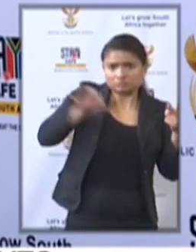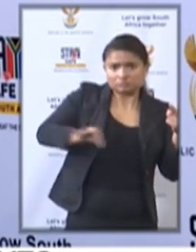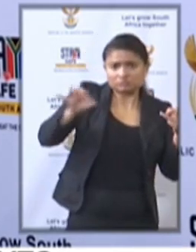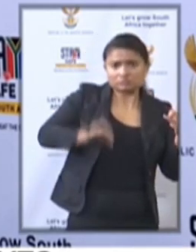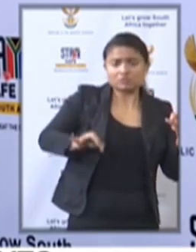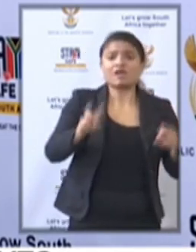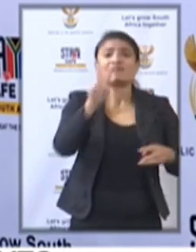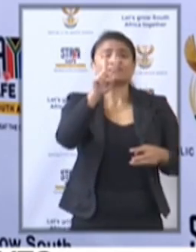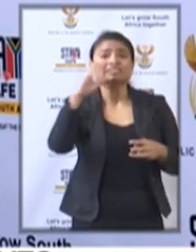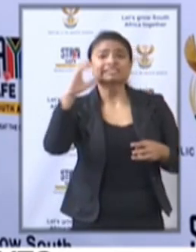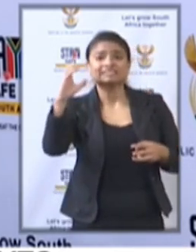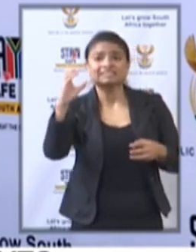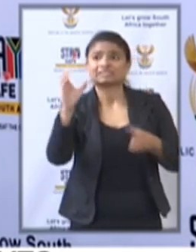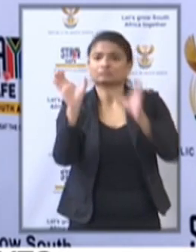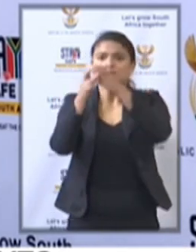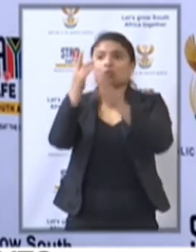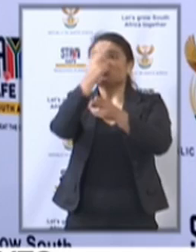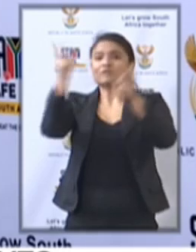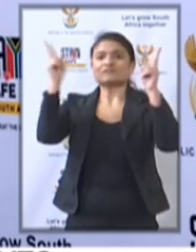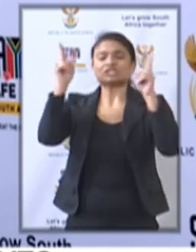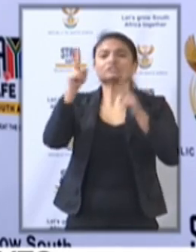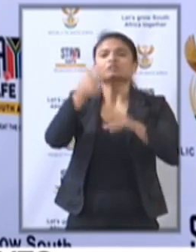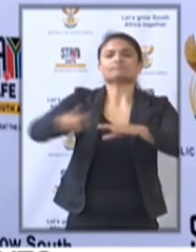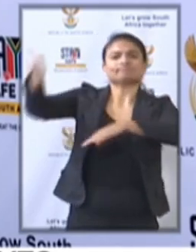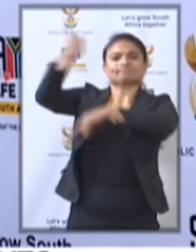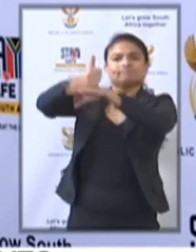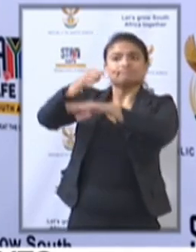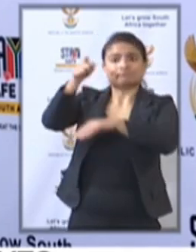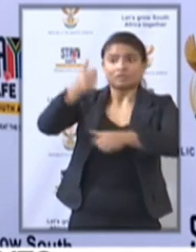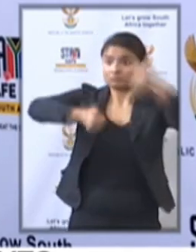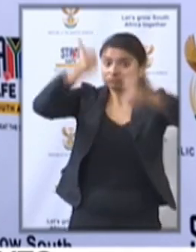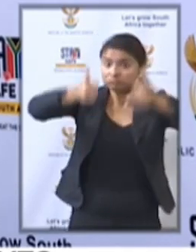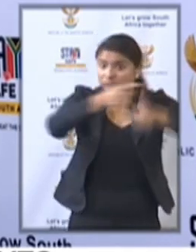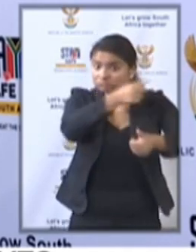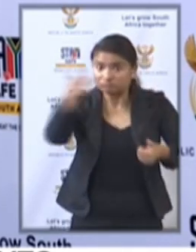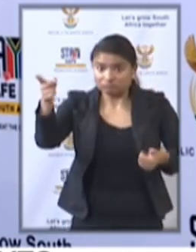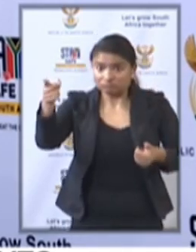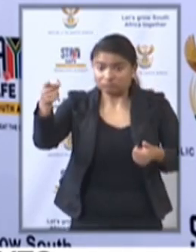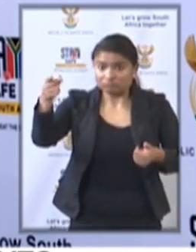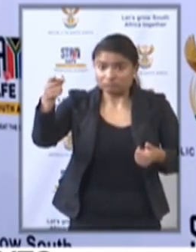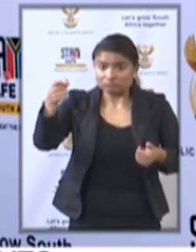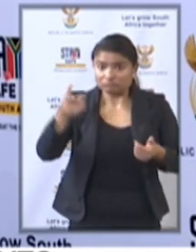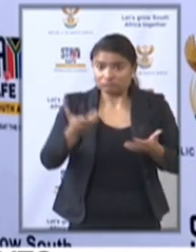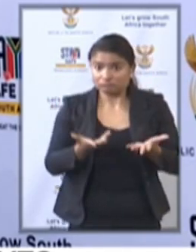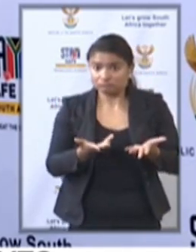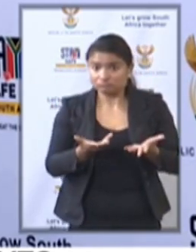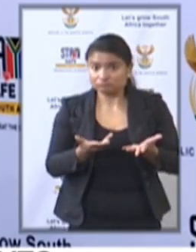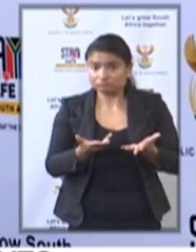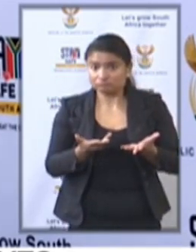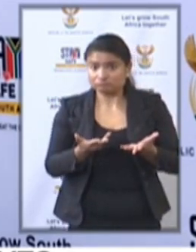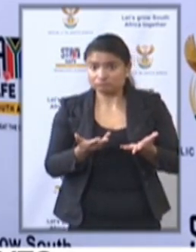senior executives in our public universities.